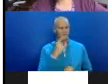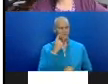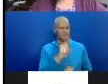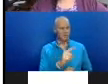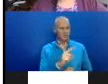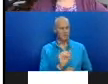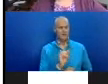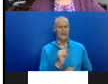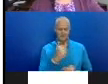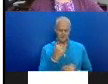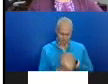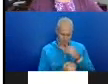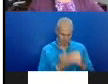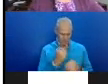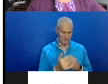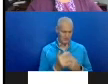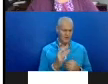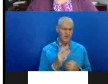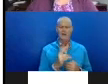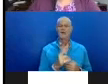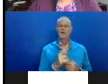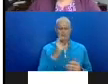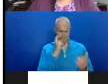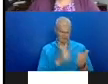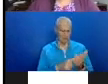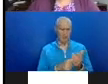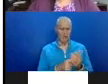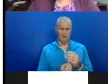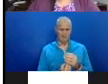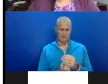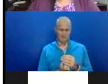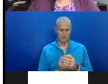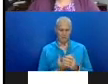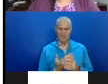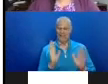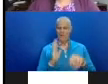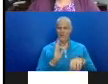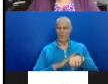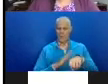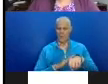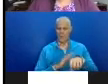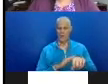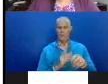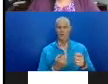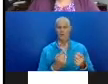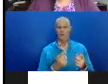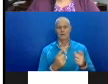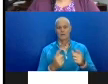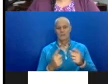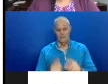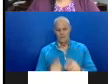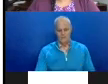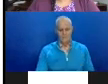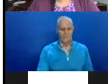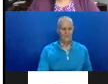going through a process of being able to spot the warning signs when it comes in the field. It's, there's all kinds of different ways